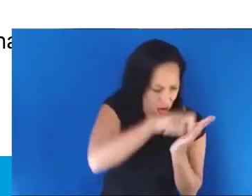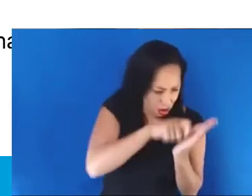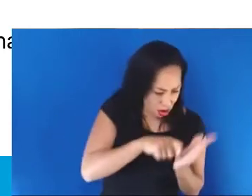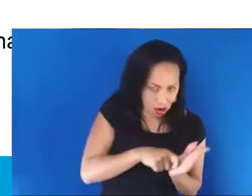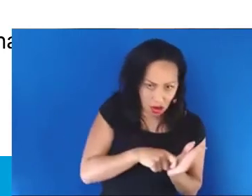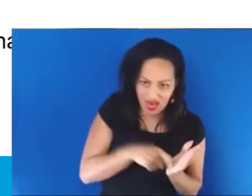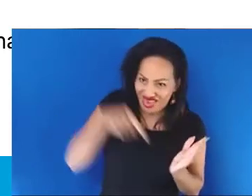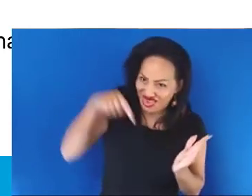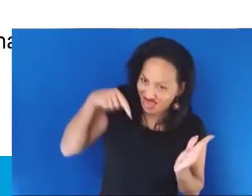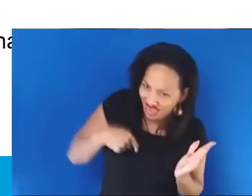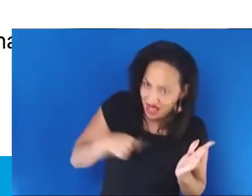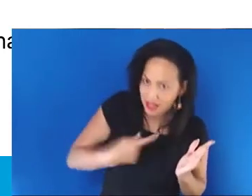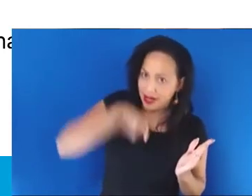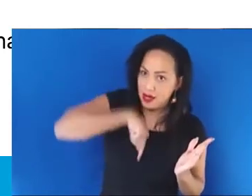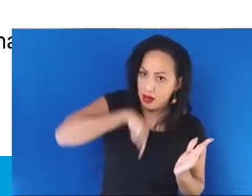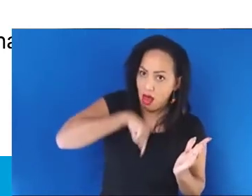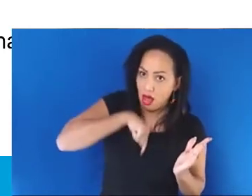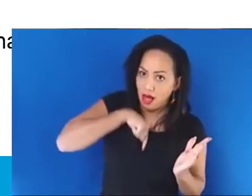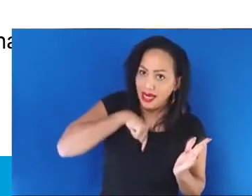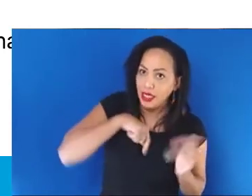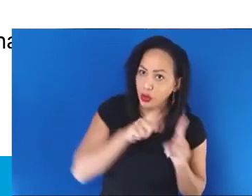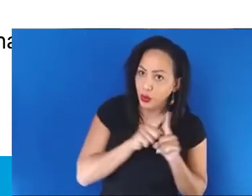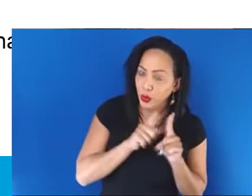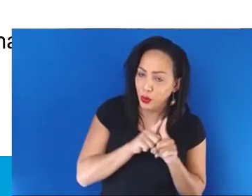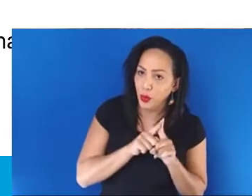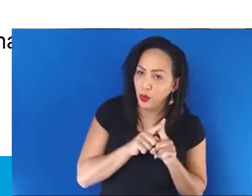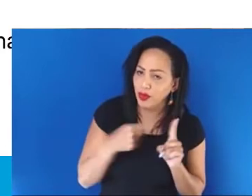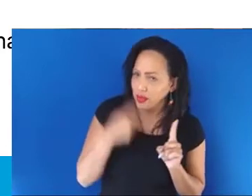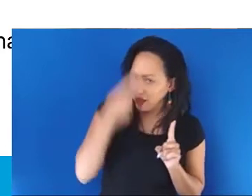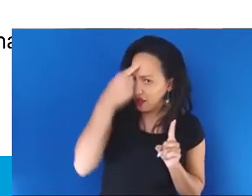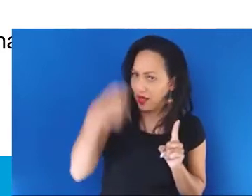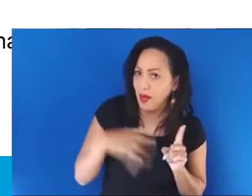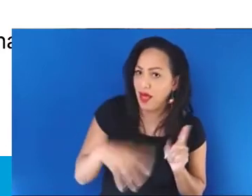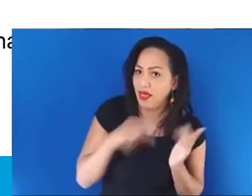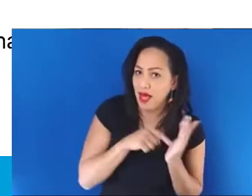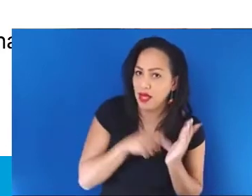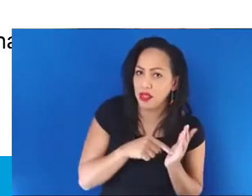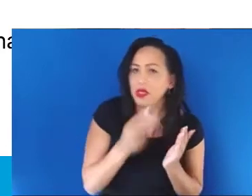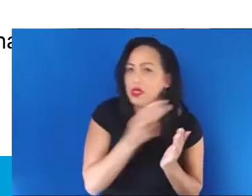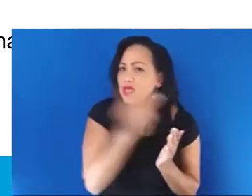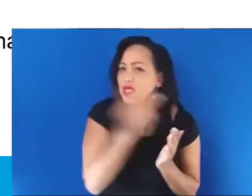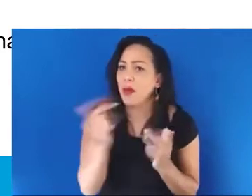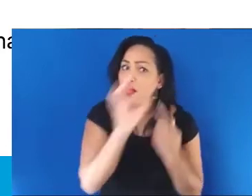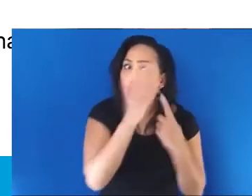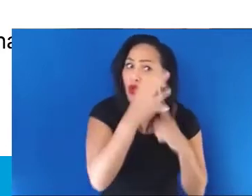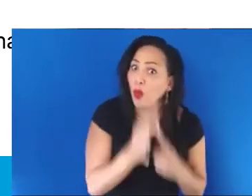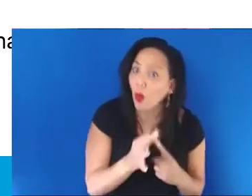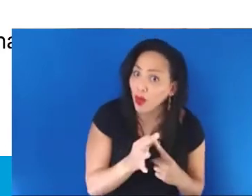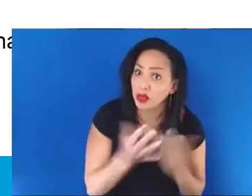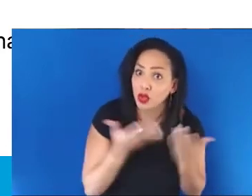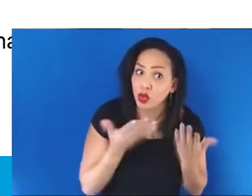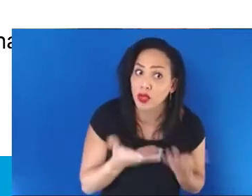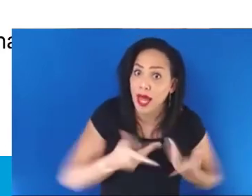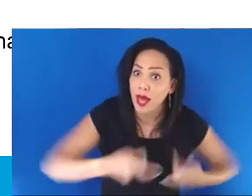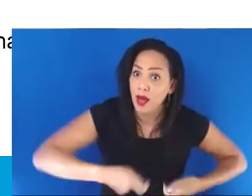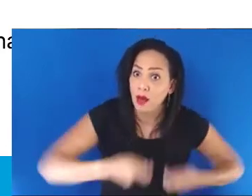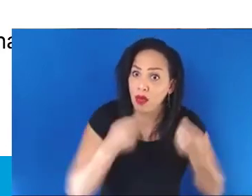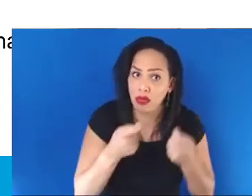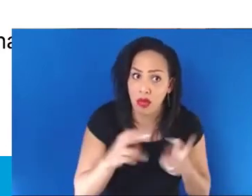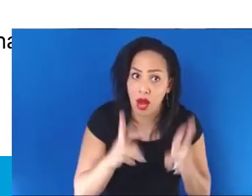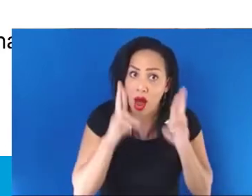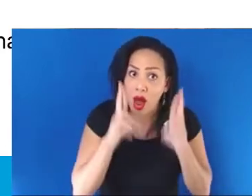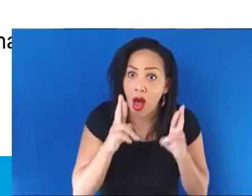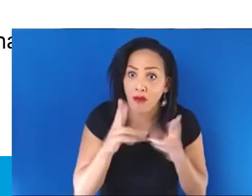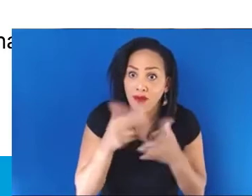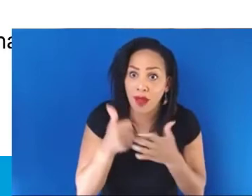So just hoping that some of those points can be interesting to get us into the rest of